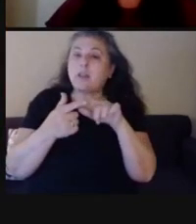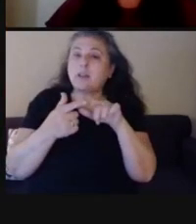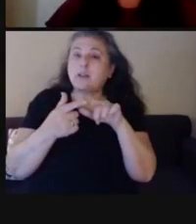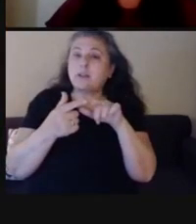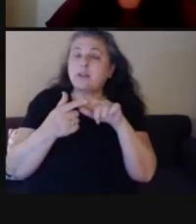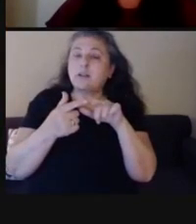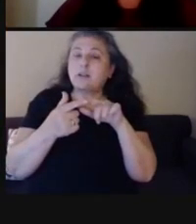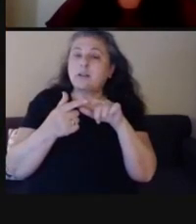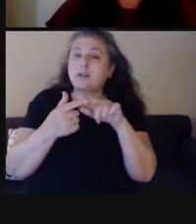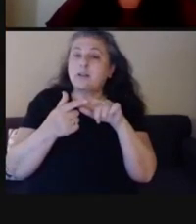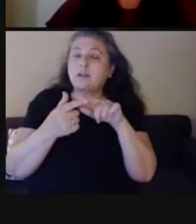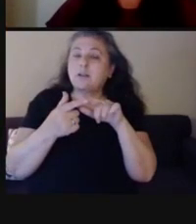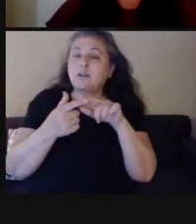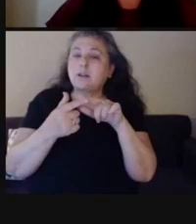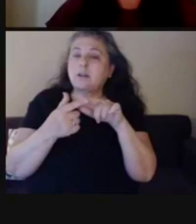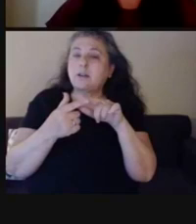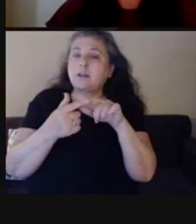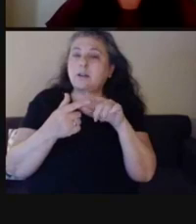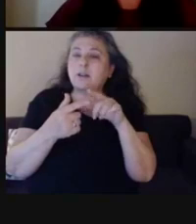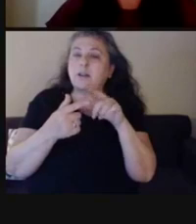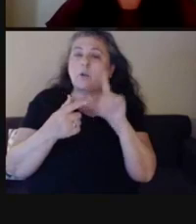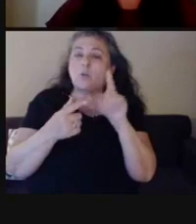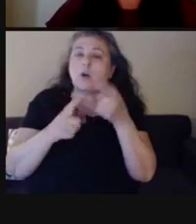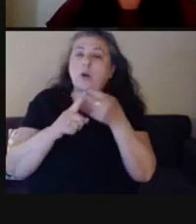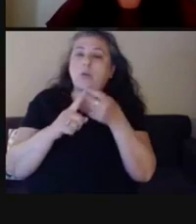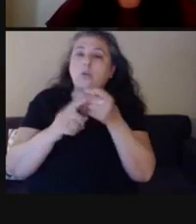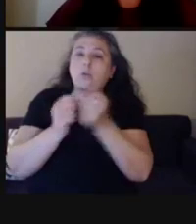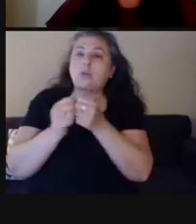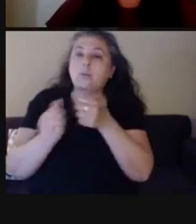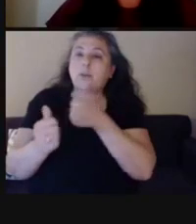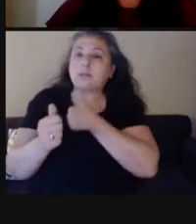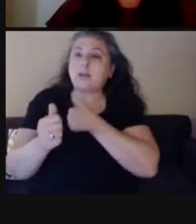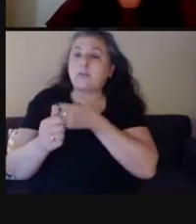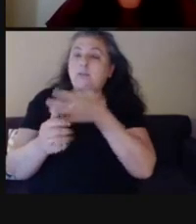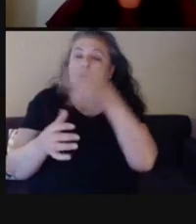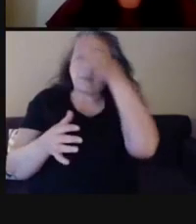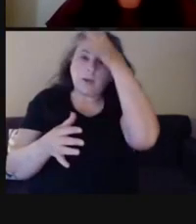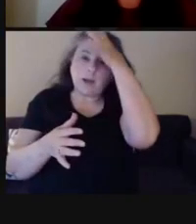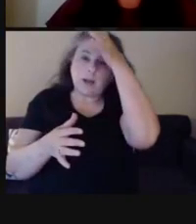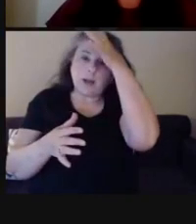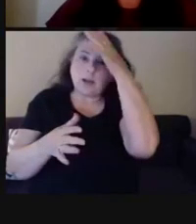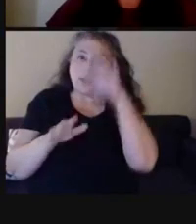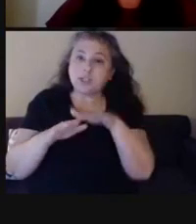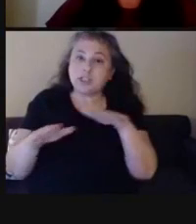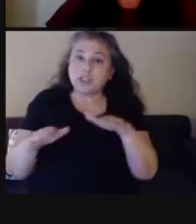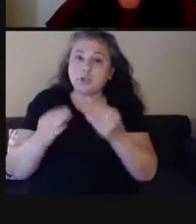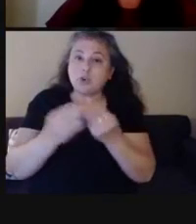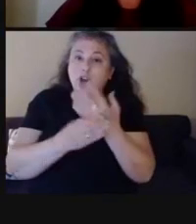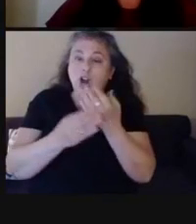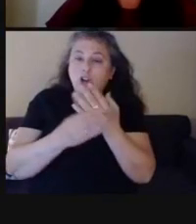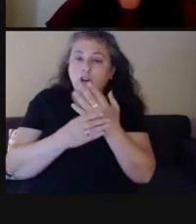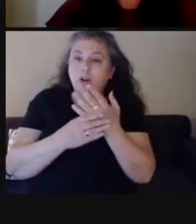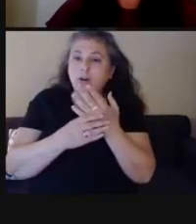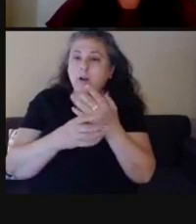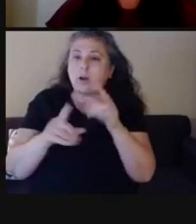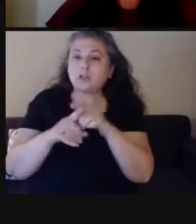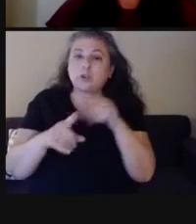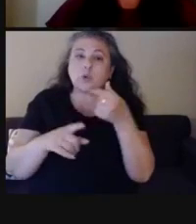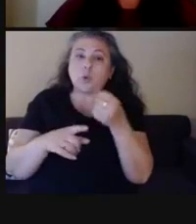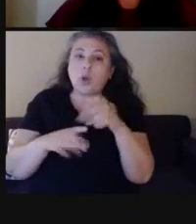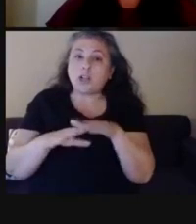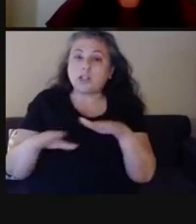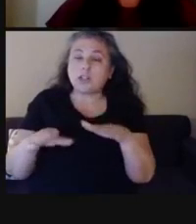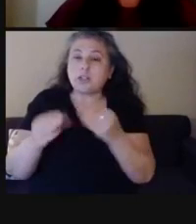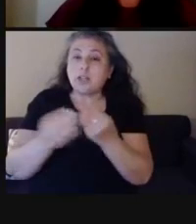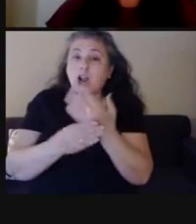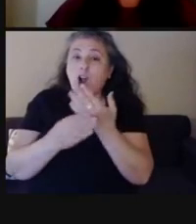All the way from myself as a young child fishing with my father and my children gardening, as well as my grandchildren even in the